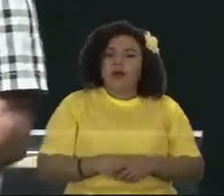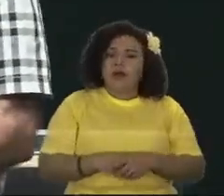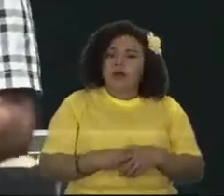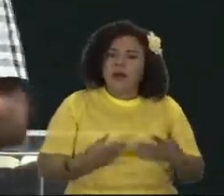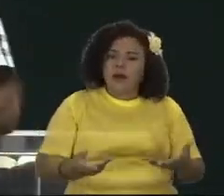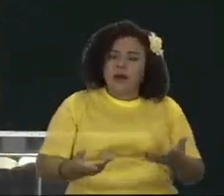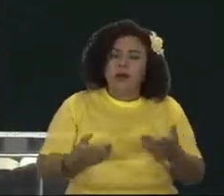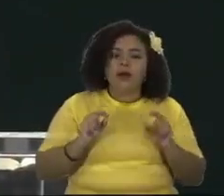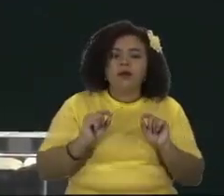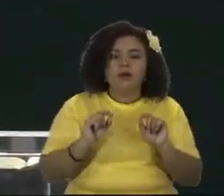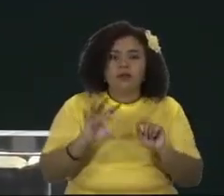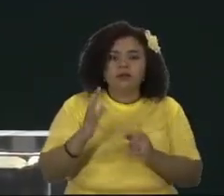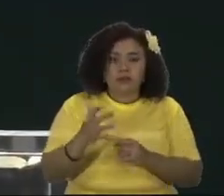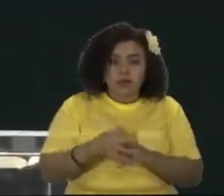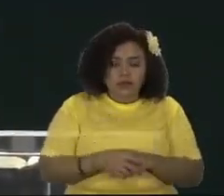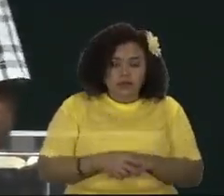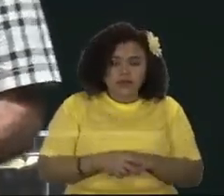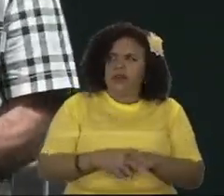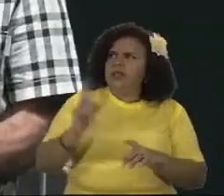telling me that